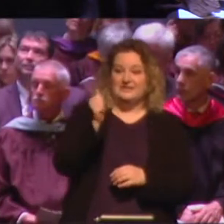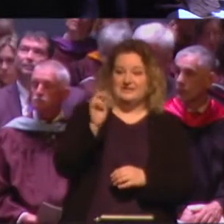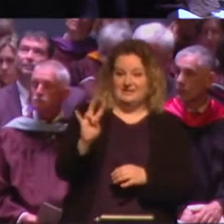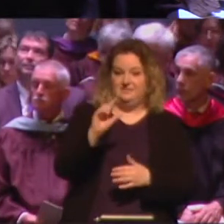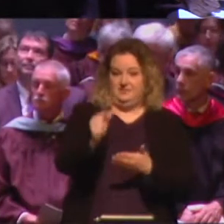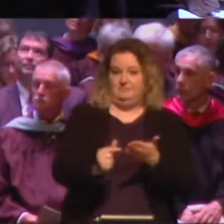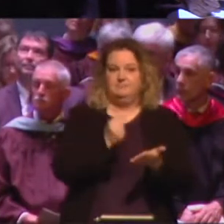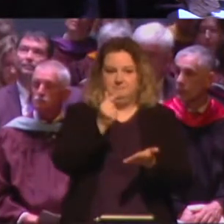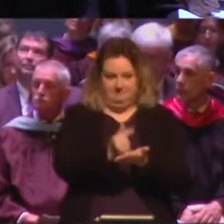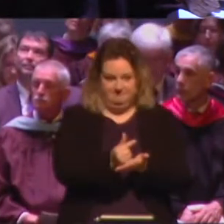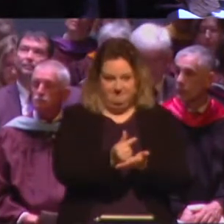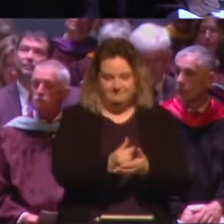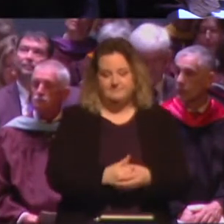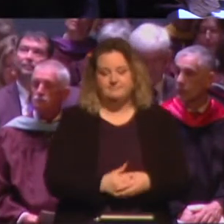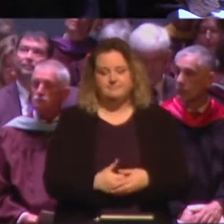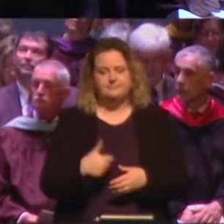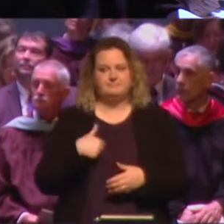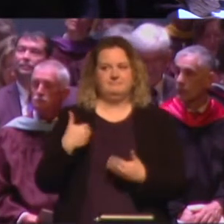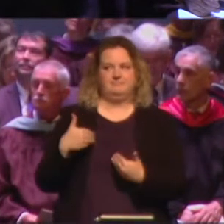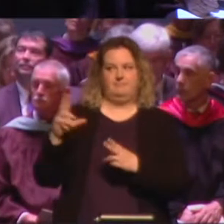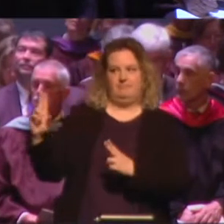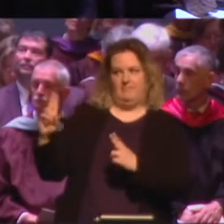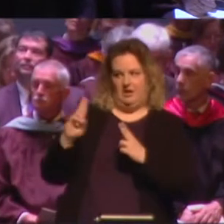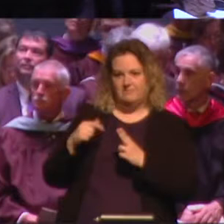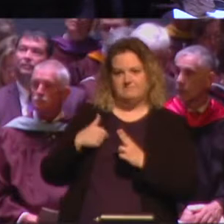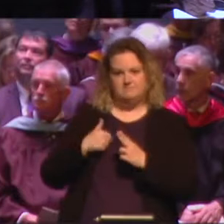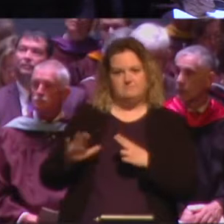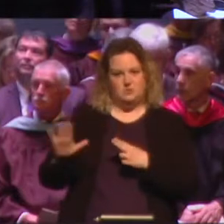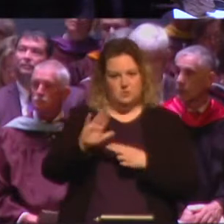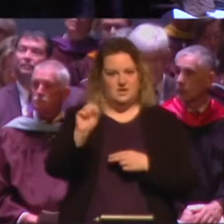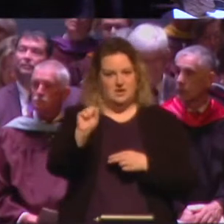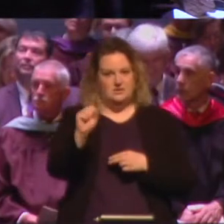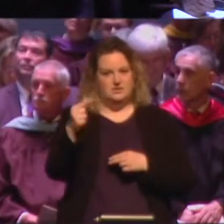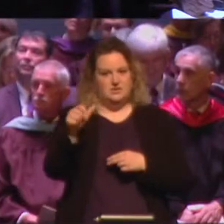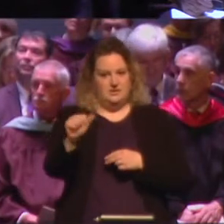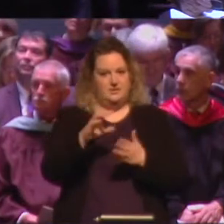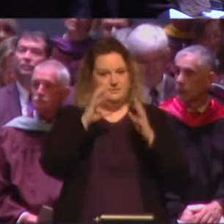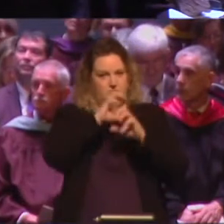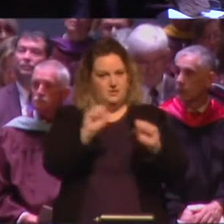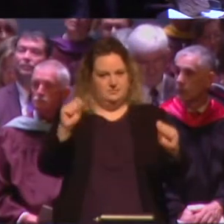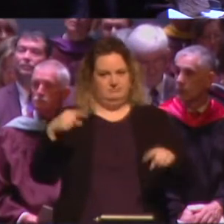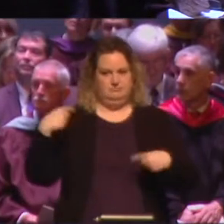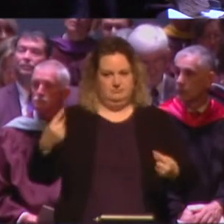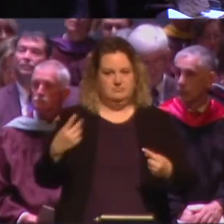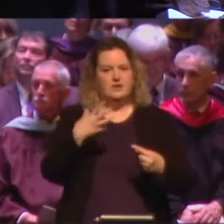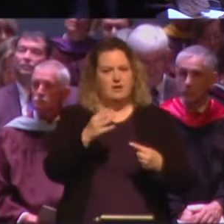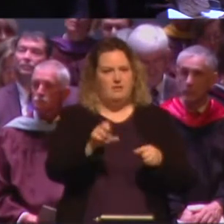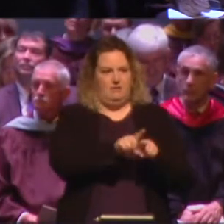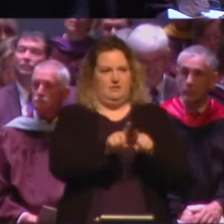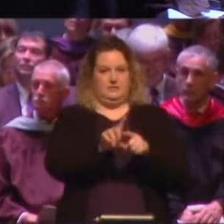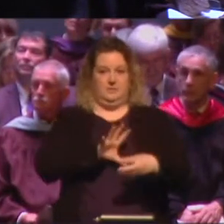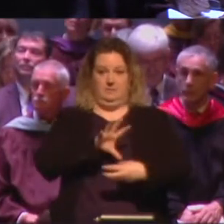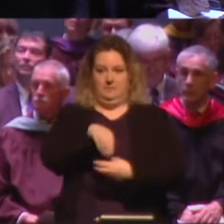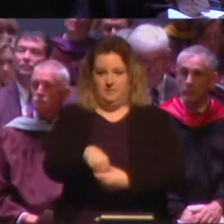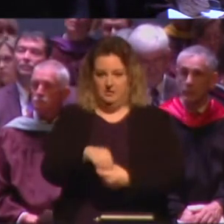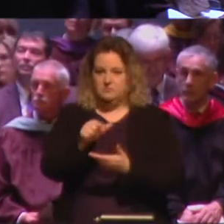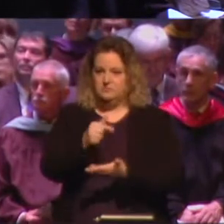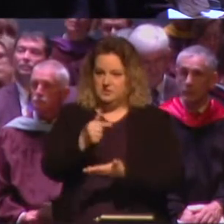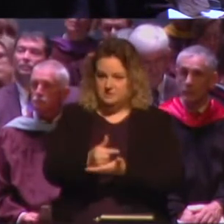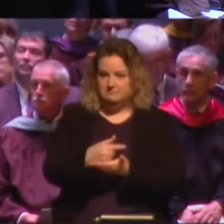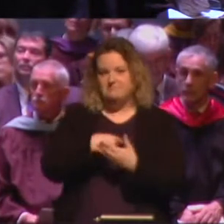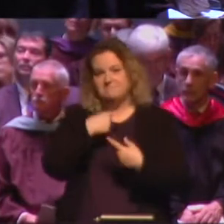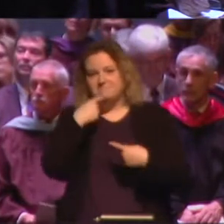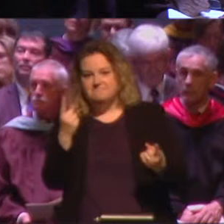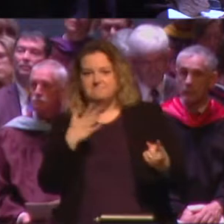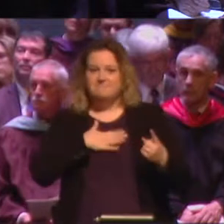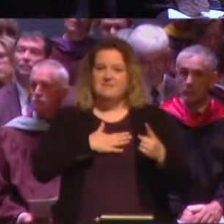graduation. I am honored to have served as your SGA president and to also be a part of this graduation as I give my farewell and good